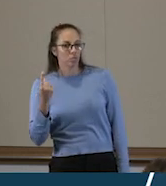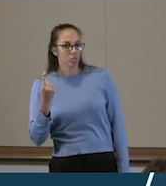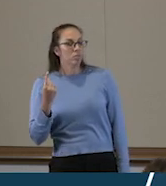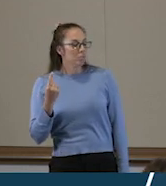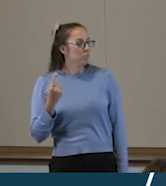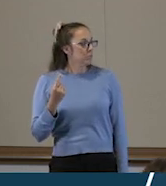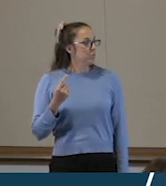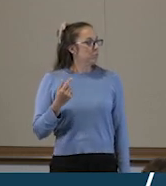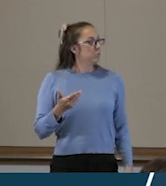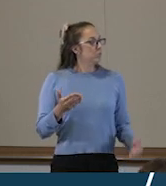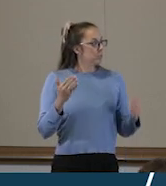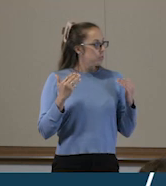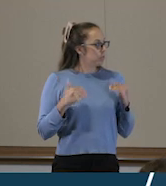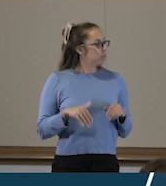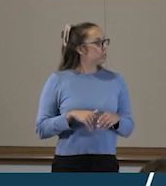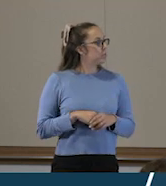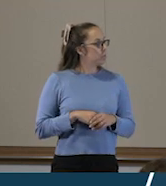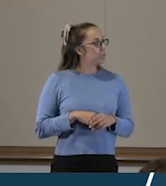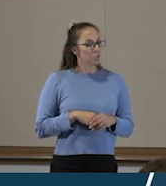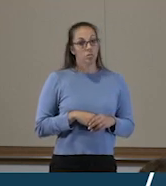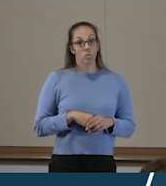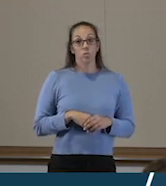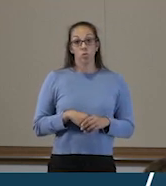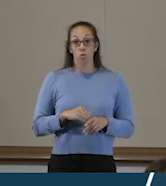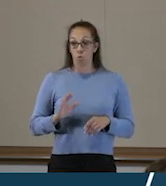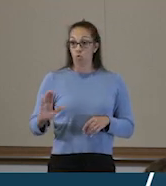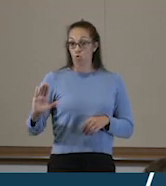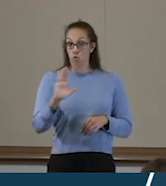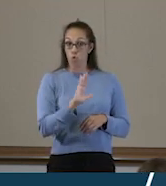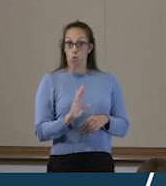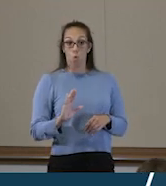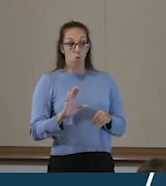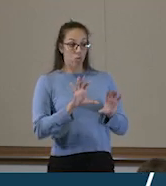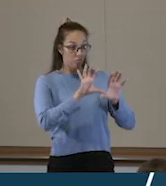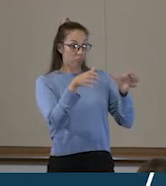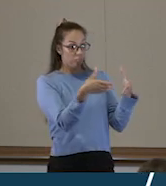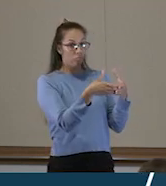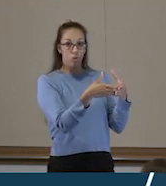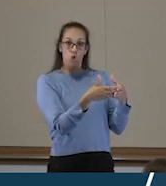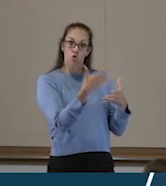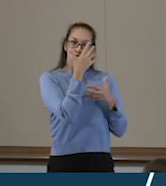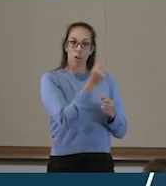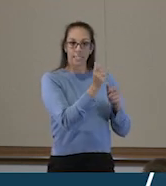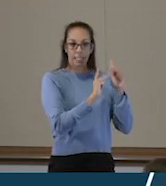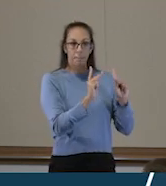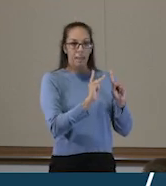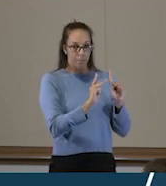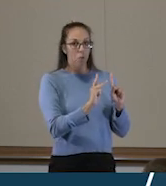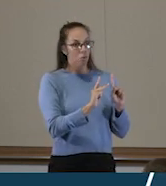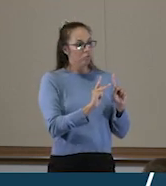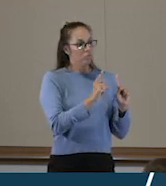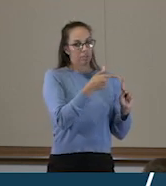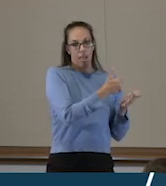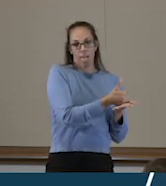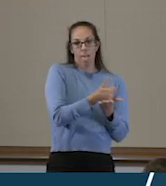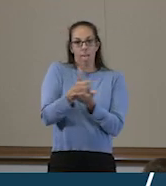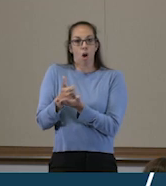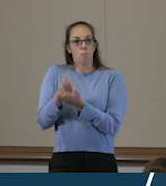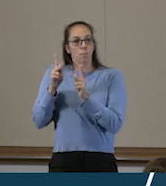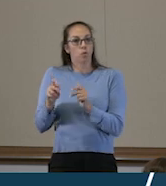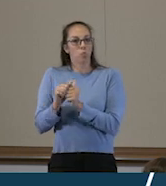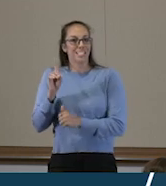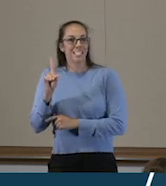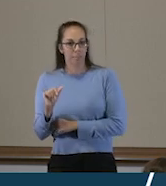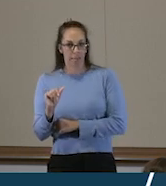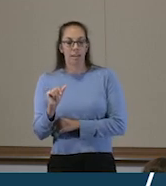So you are trusted people. The supporters are trusted people that the individual with a disability or decision maker can